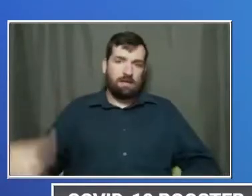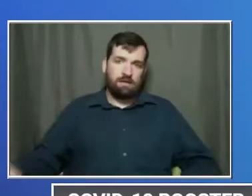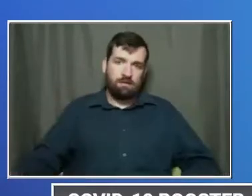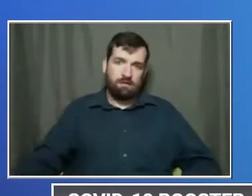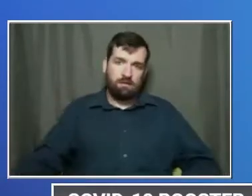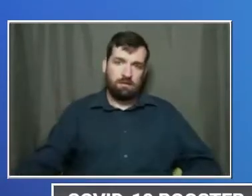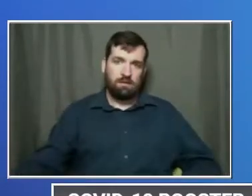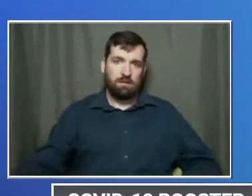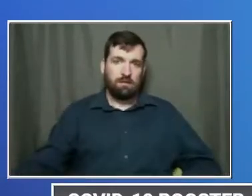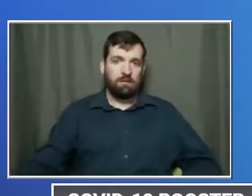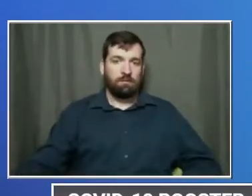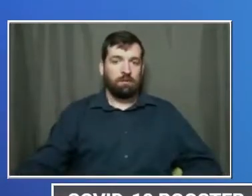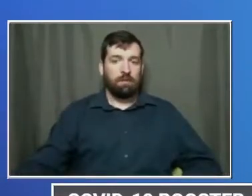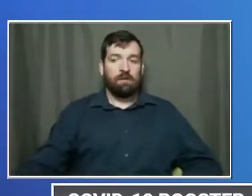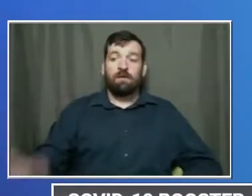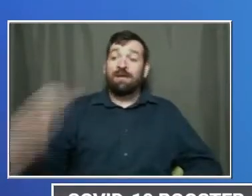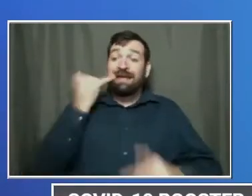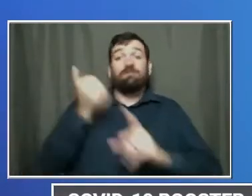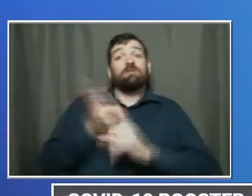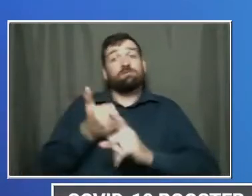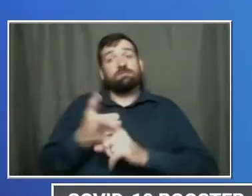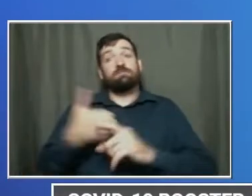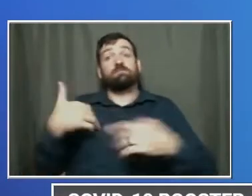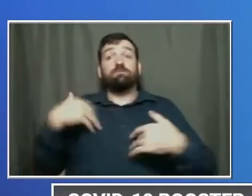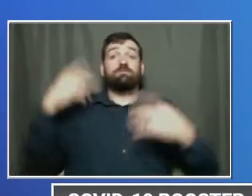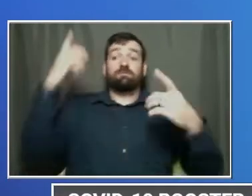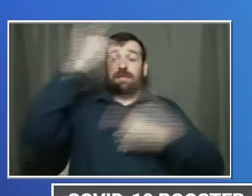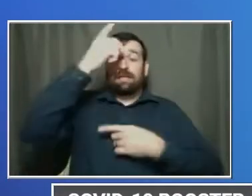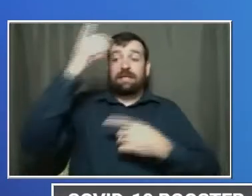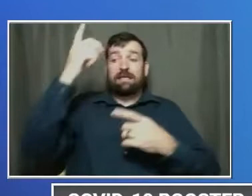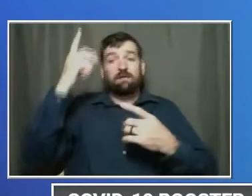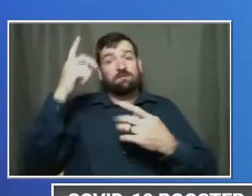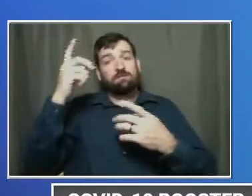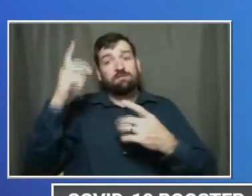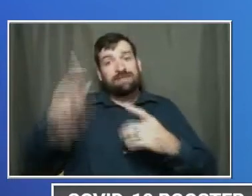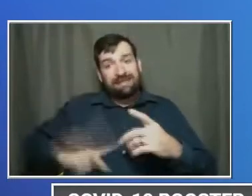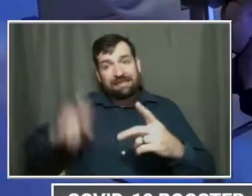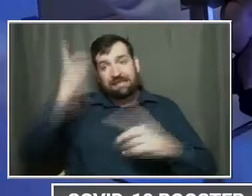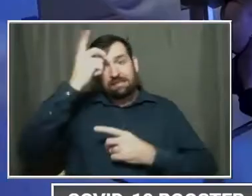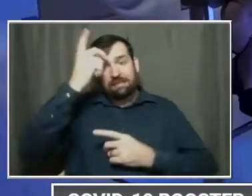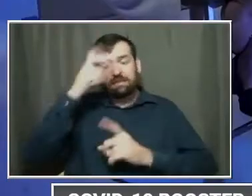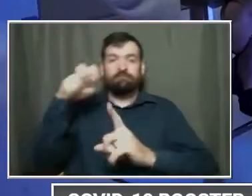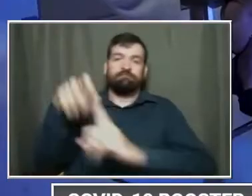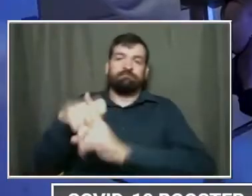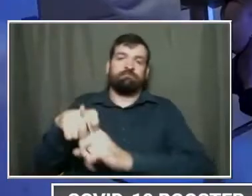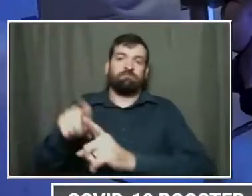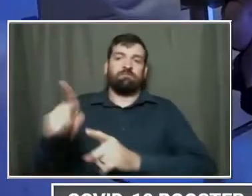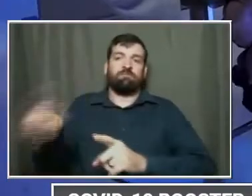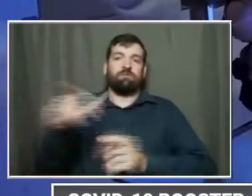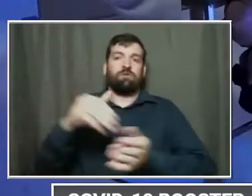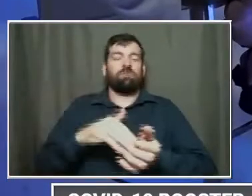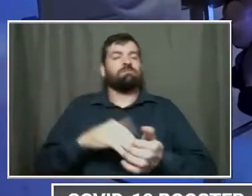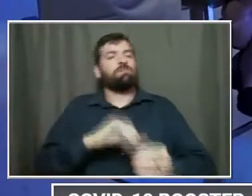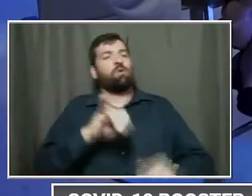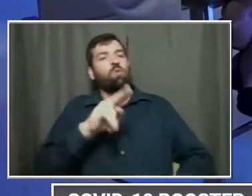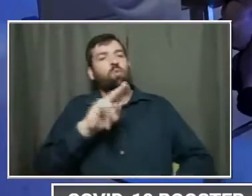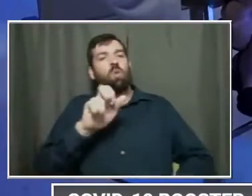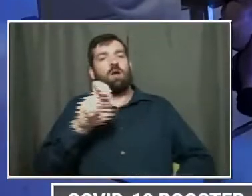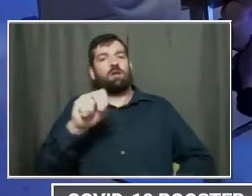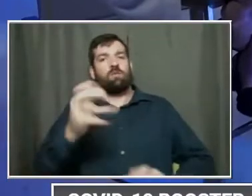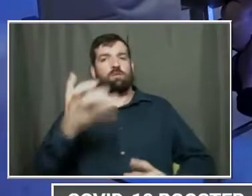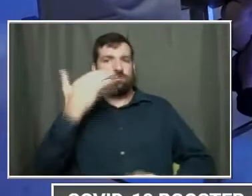encourage you, if you have kidney disease, to seek out seeing a nephrologist or a kidney physician. Have you heard, one wants to know, is there a relation